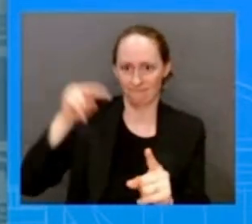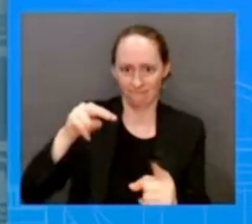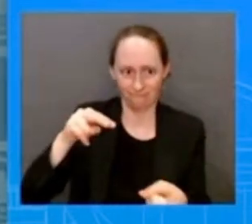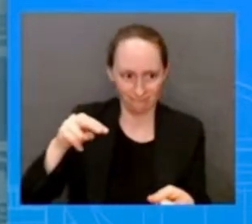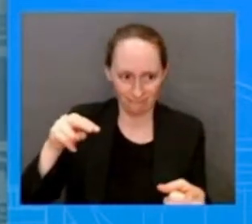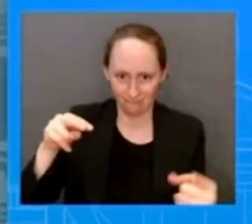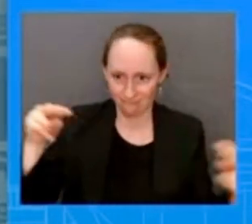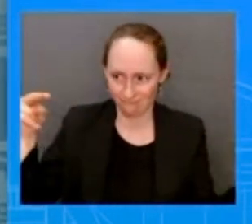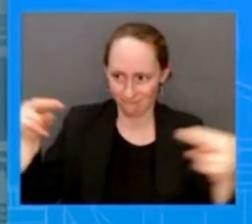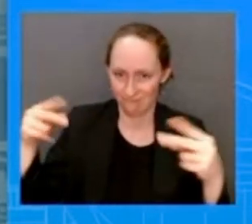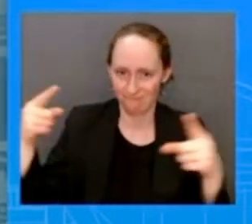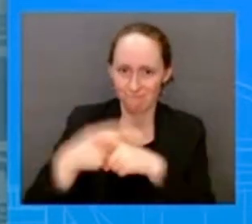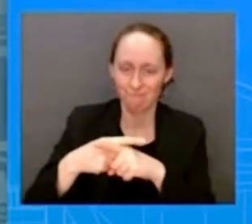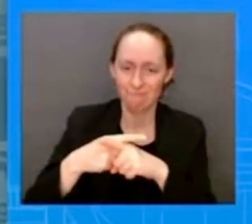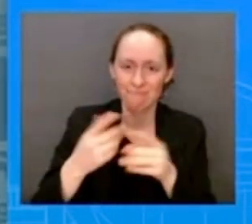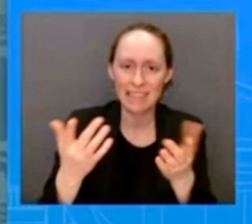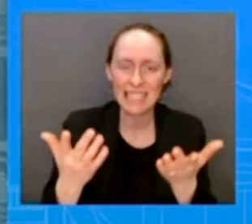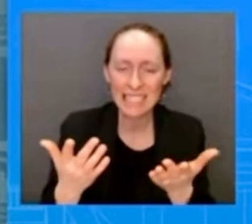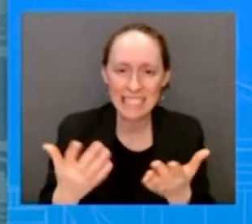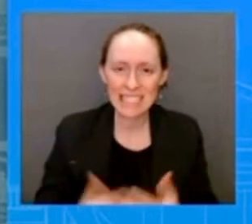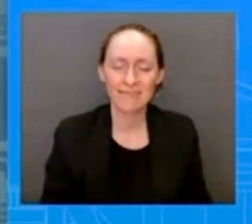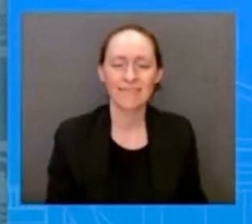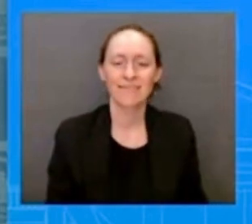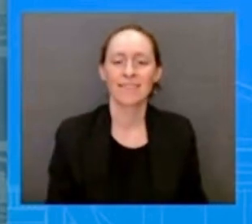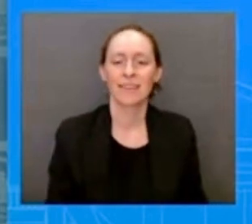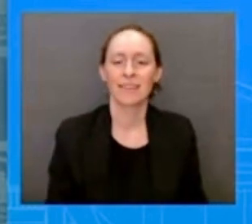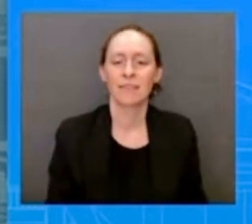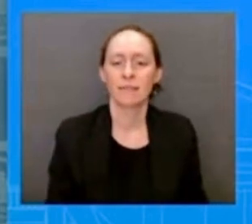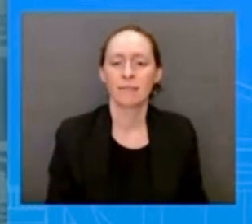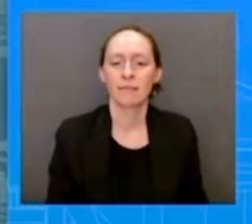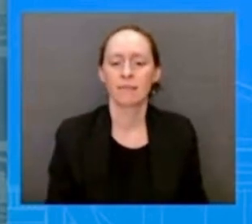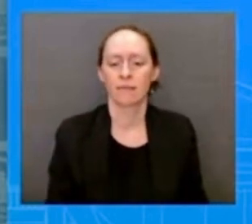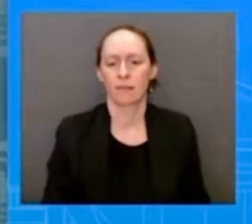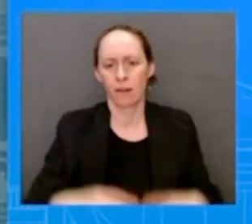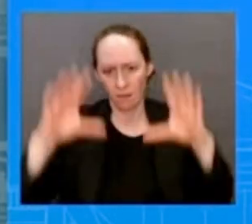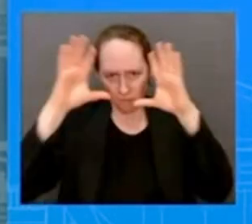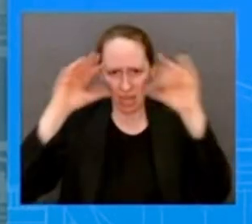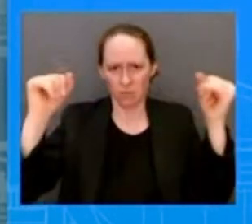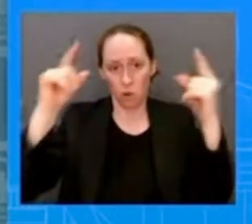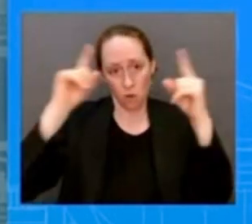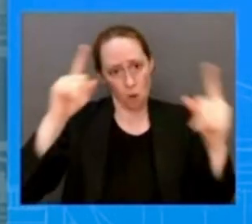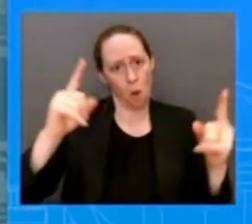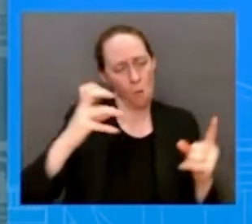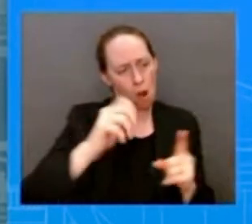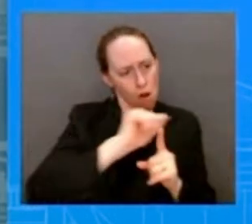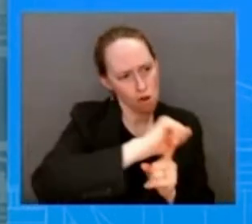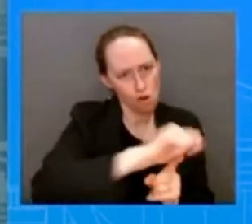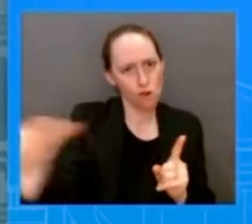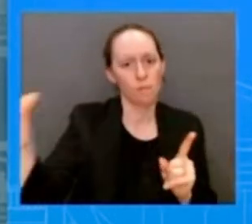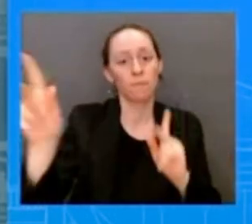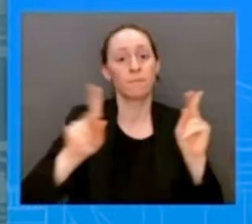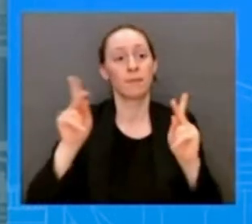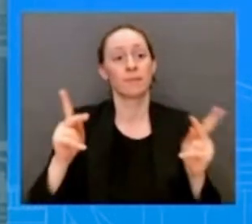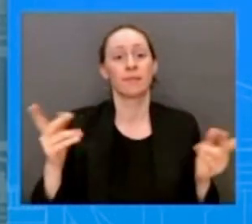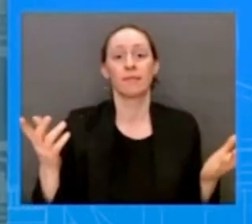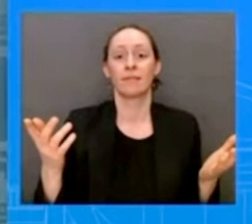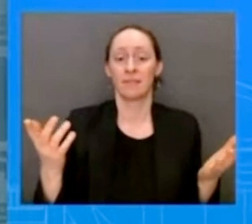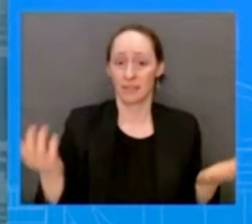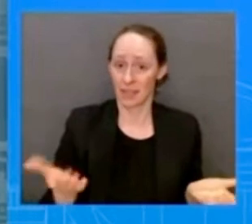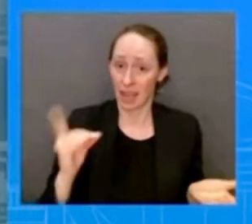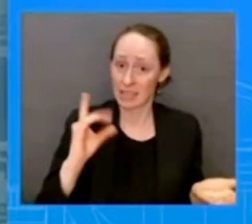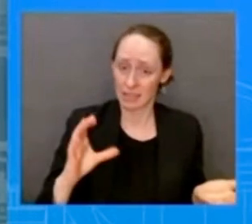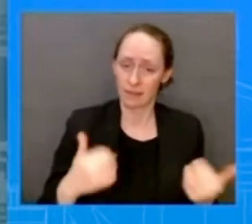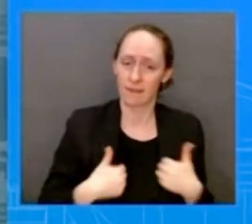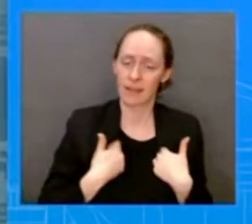are safe. That includes D.C. That does not change. That's why he puts forward a historic historical plan